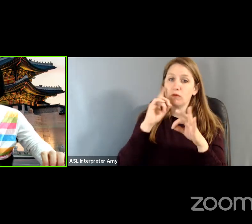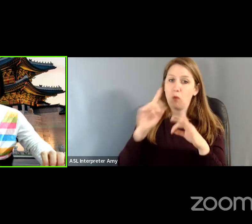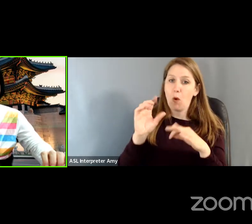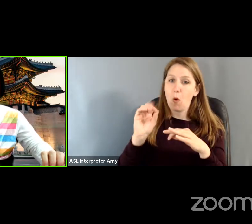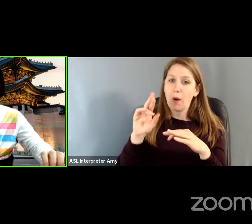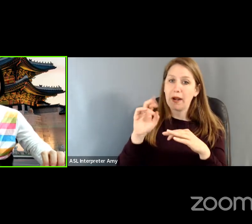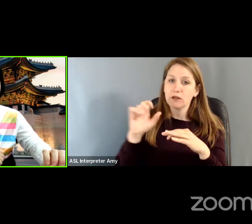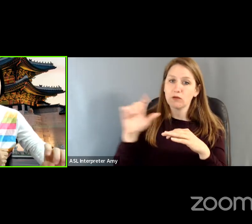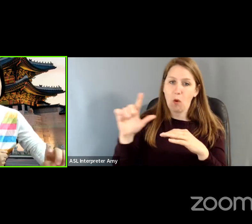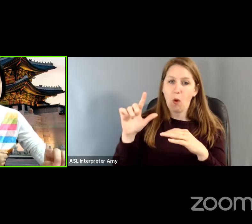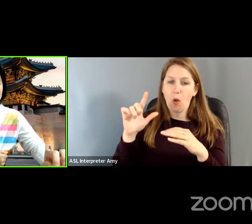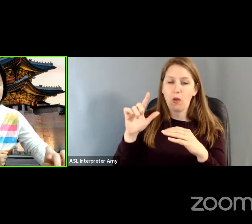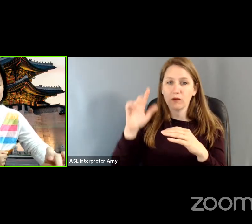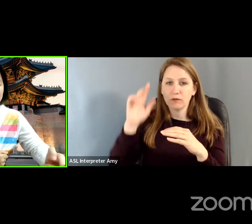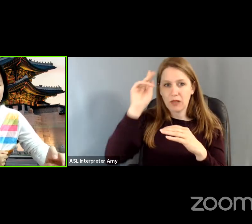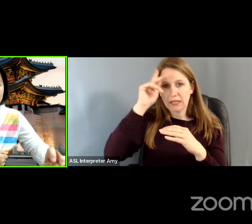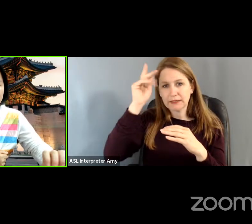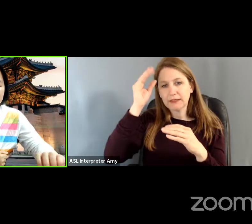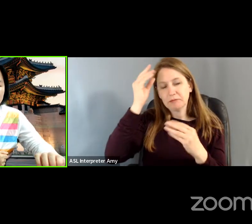as the year of the tiger.